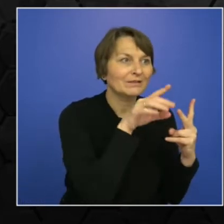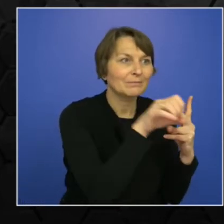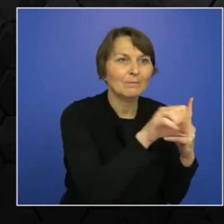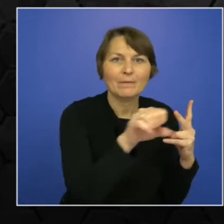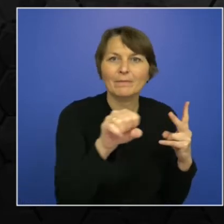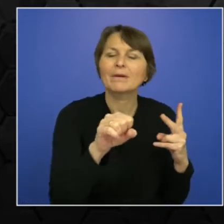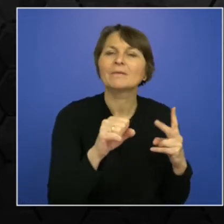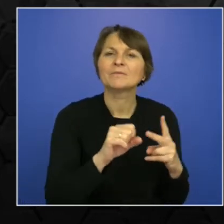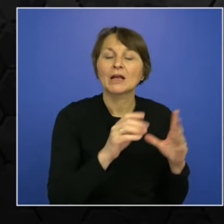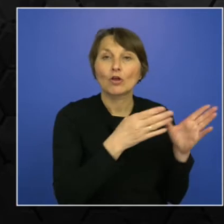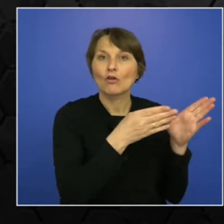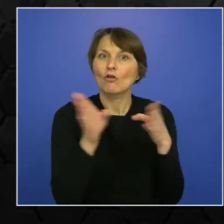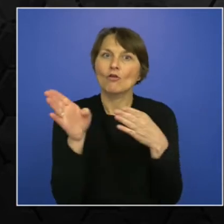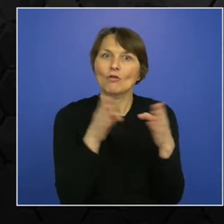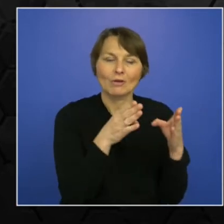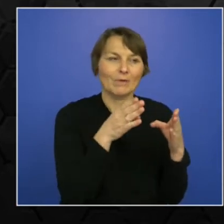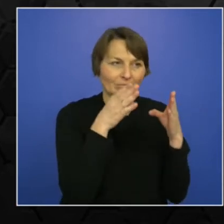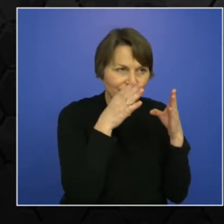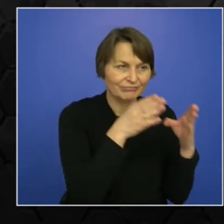So